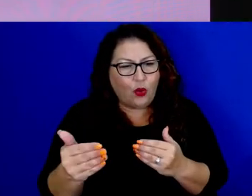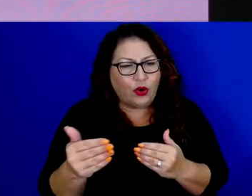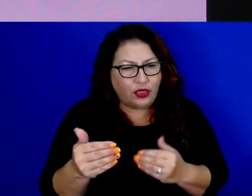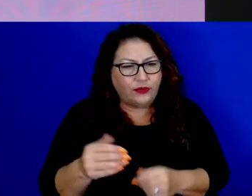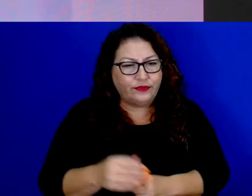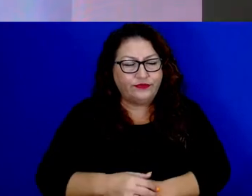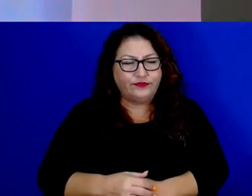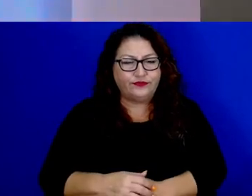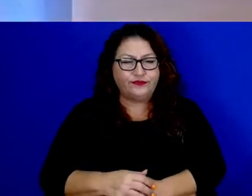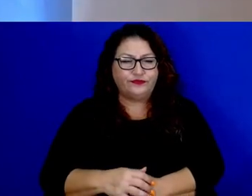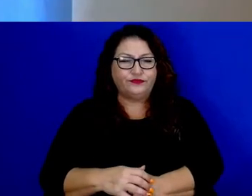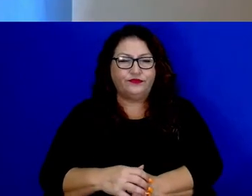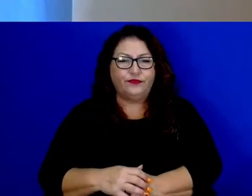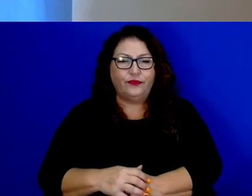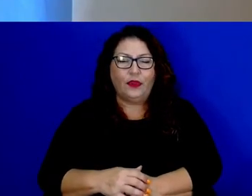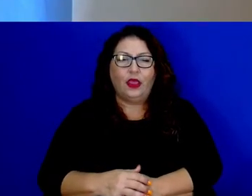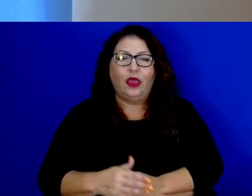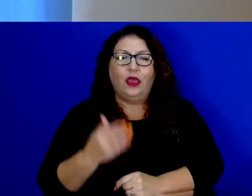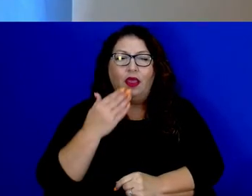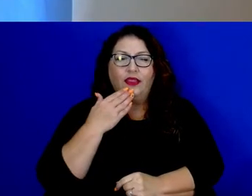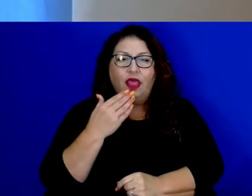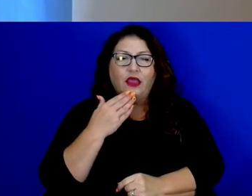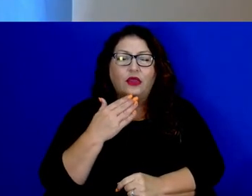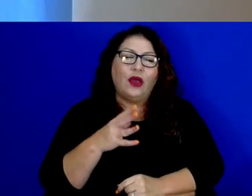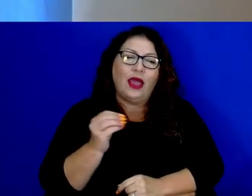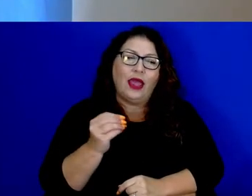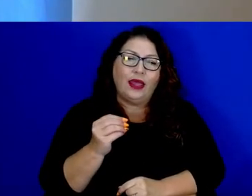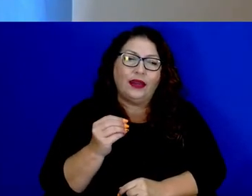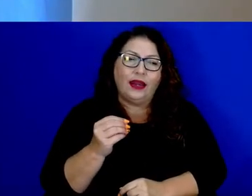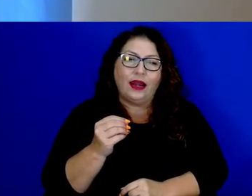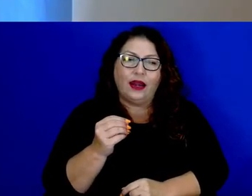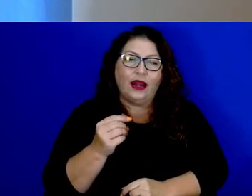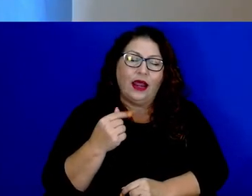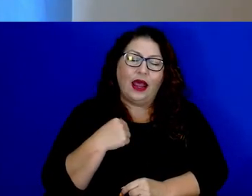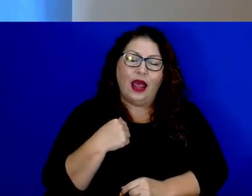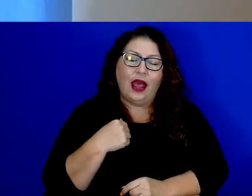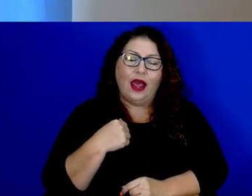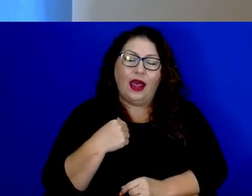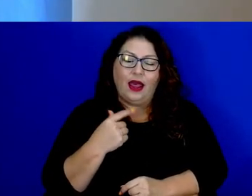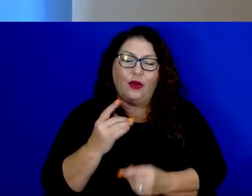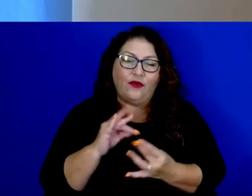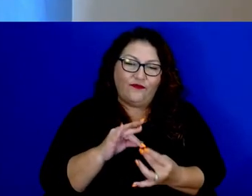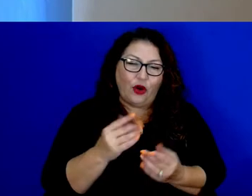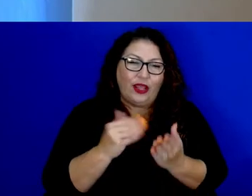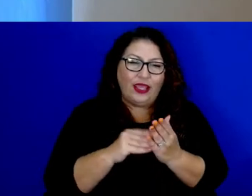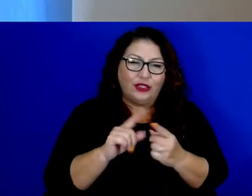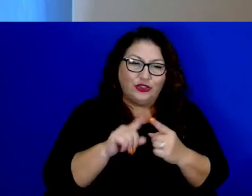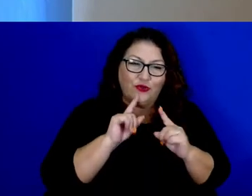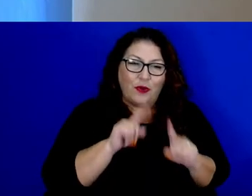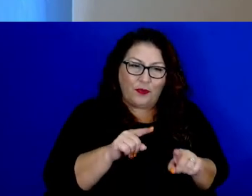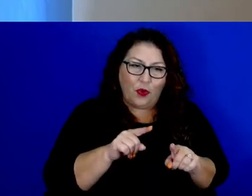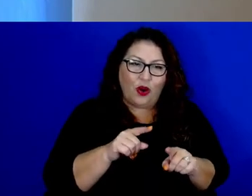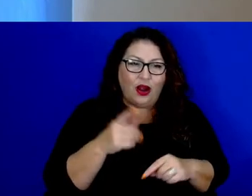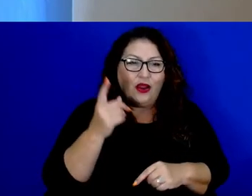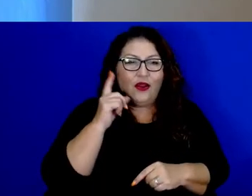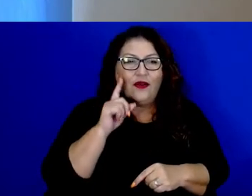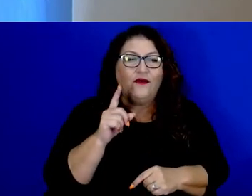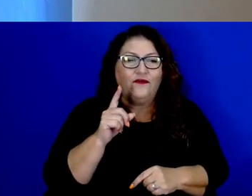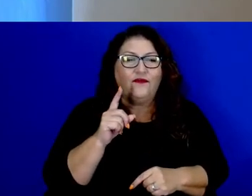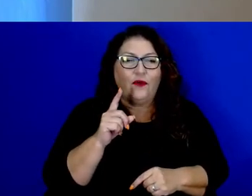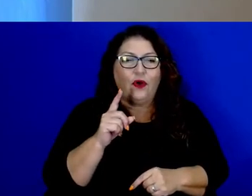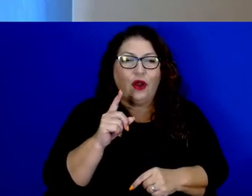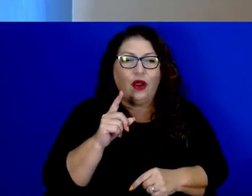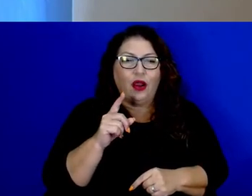Thank you, Jack. And I refer again to the report from the Pan-European Commission on Health